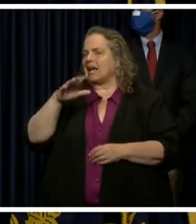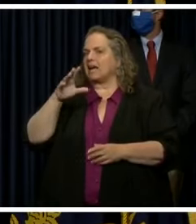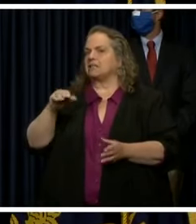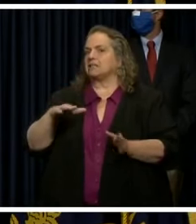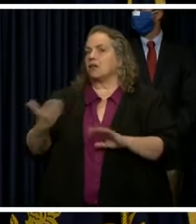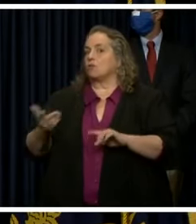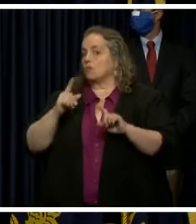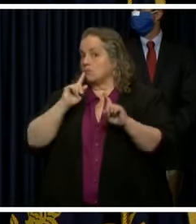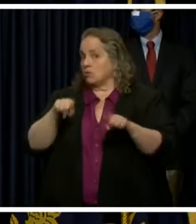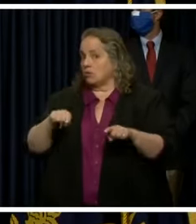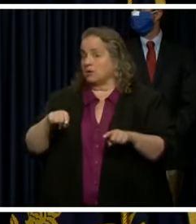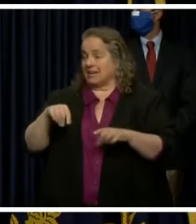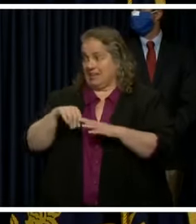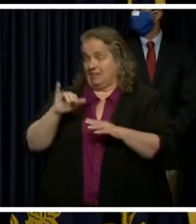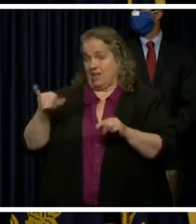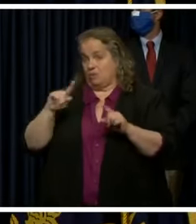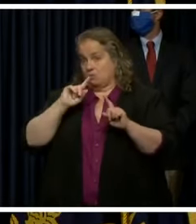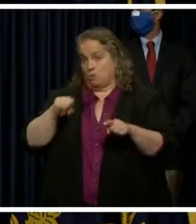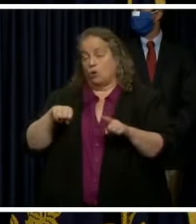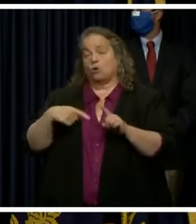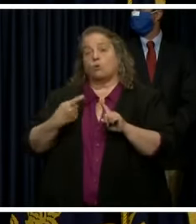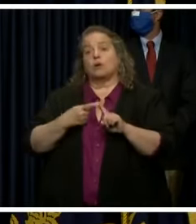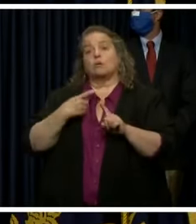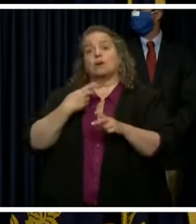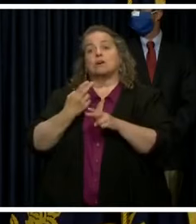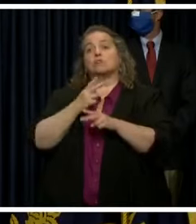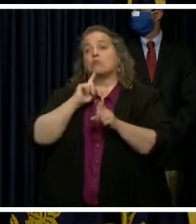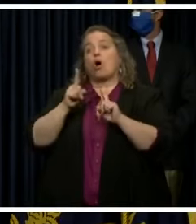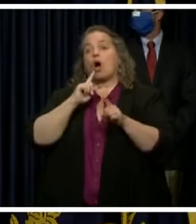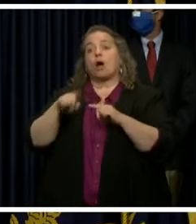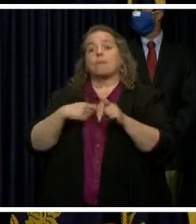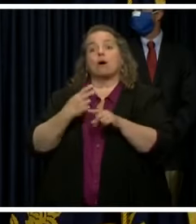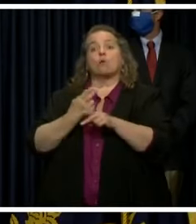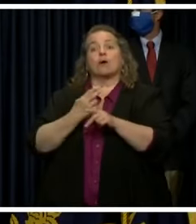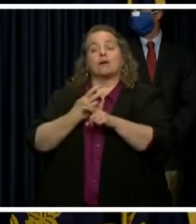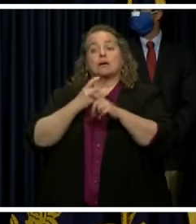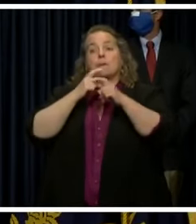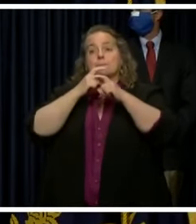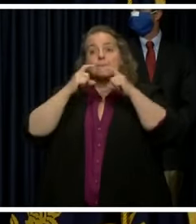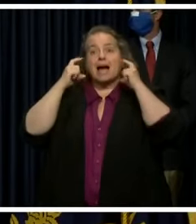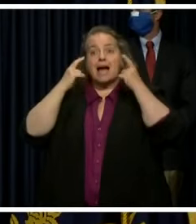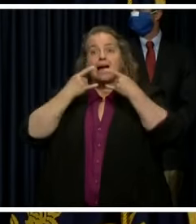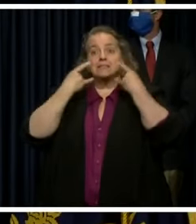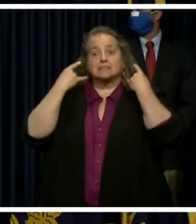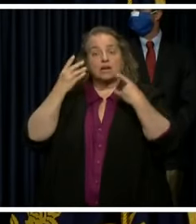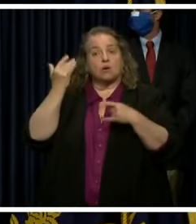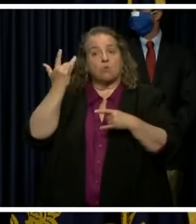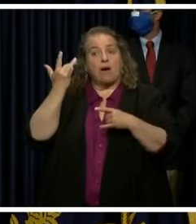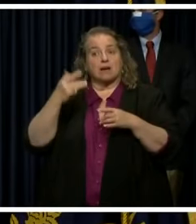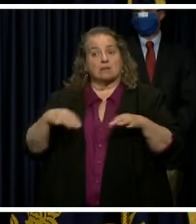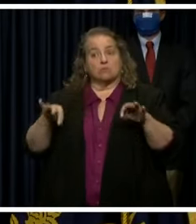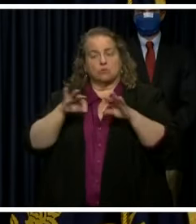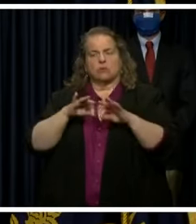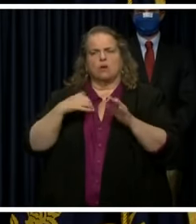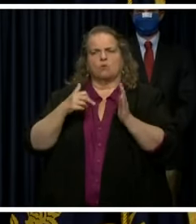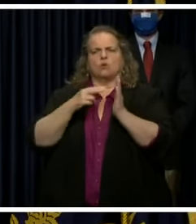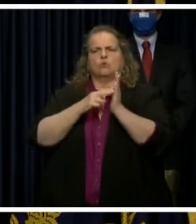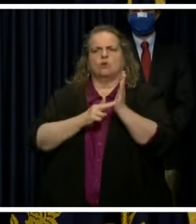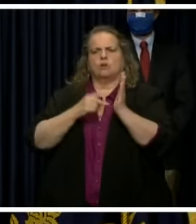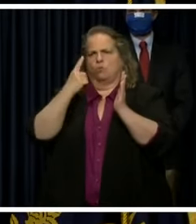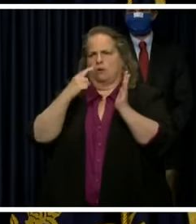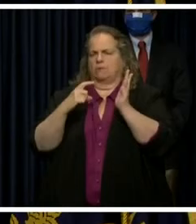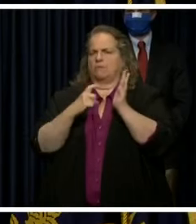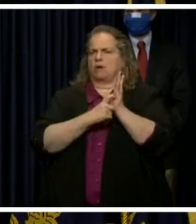in this report, when we talk about wearing these masks and why it's so important, I'll just read this one